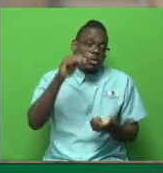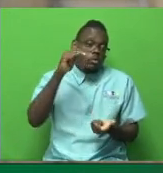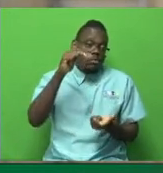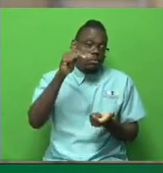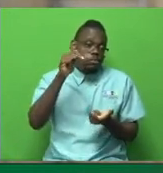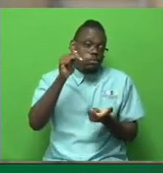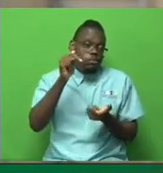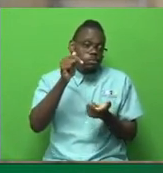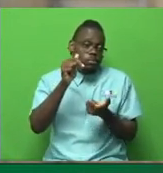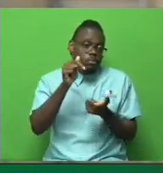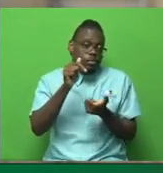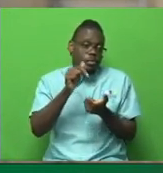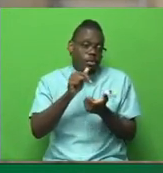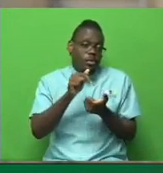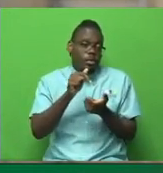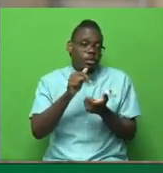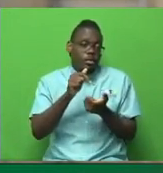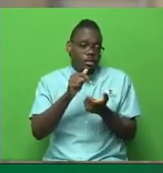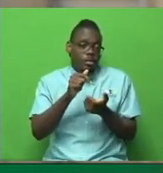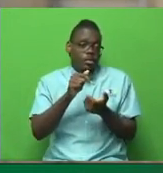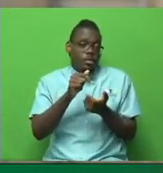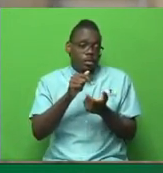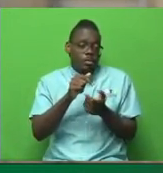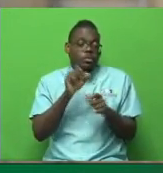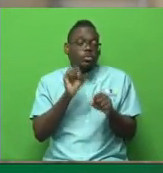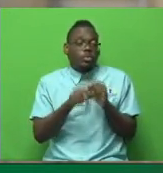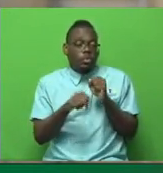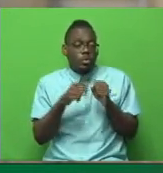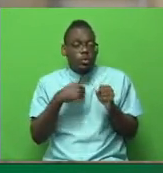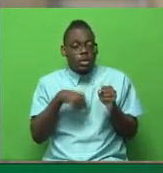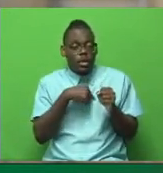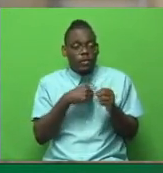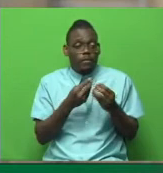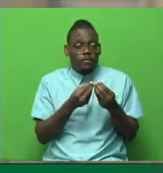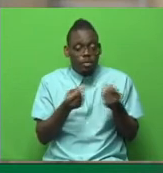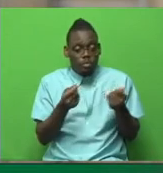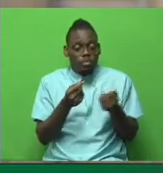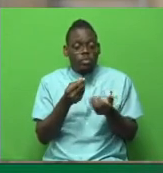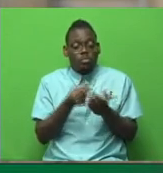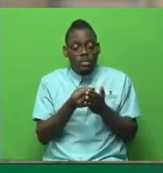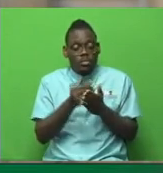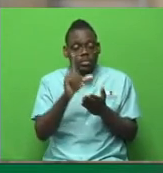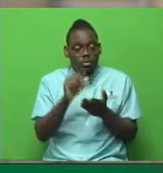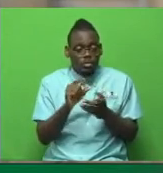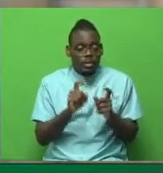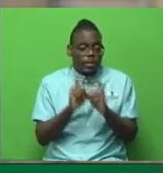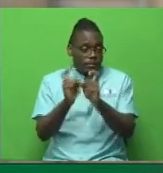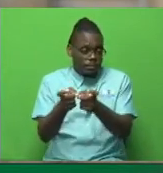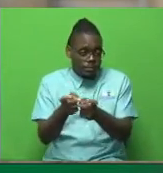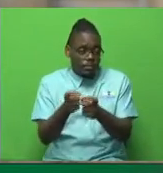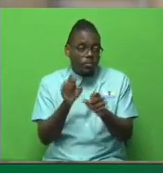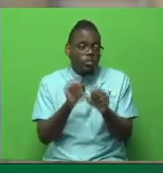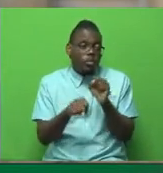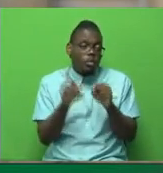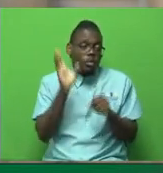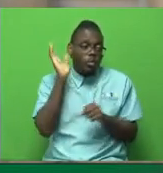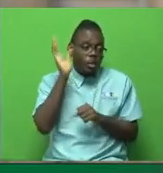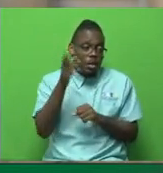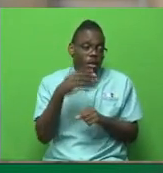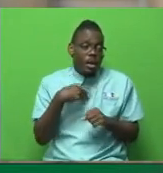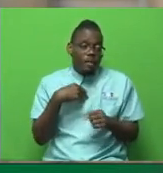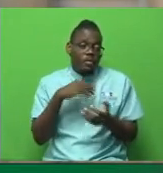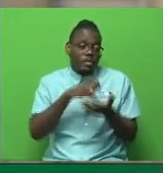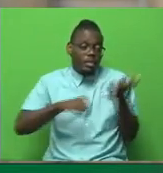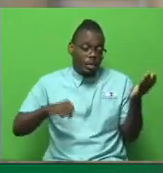we can increase contributions which this government has committed to not doing it'll be taking more money out of the pockets of the people of this country